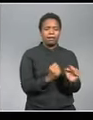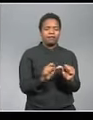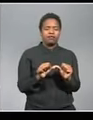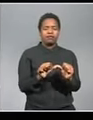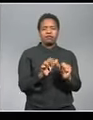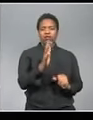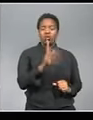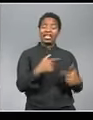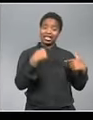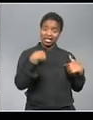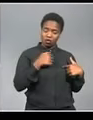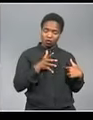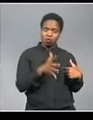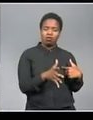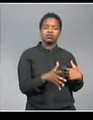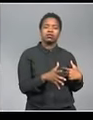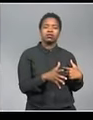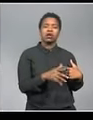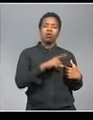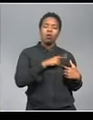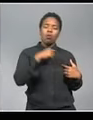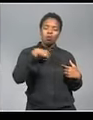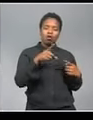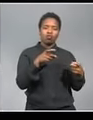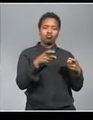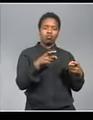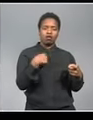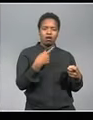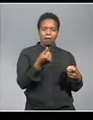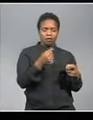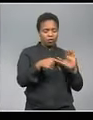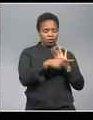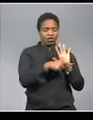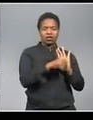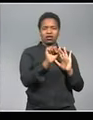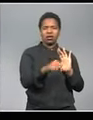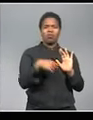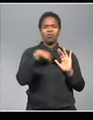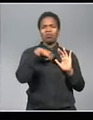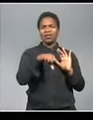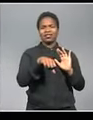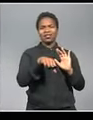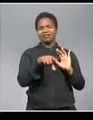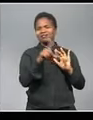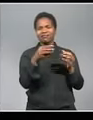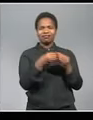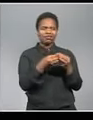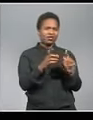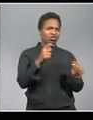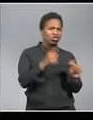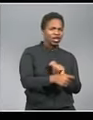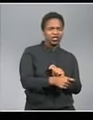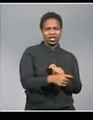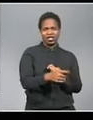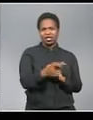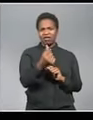we want to be. We want to actually control our monetary policy. We don't want adverse factors to lead to changes in the